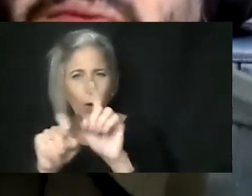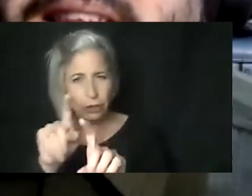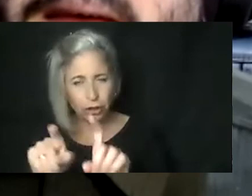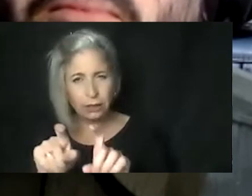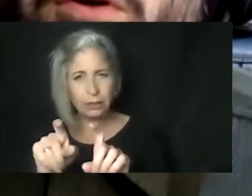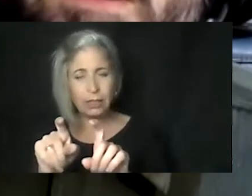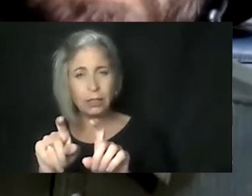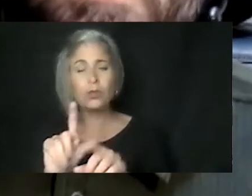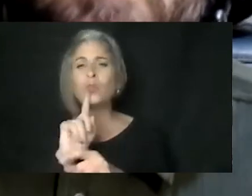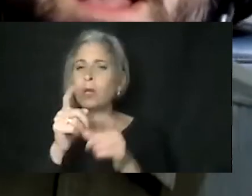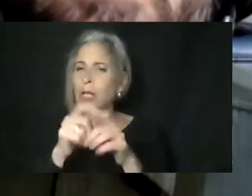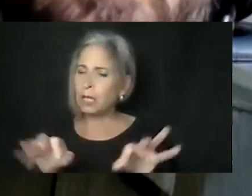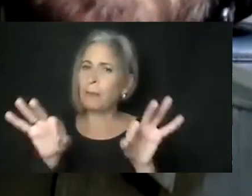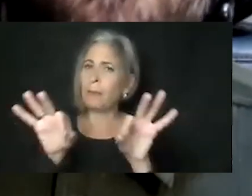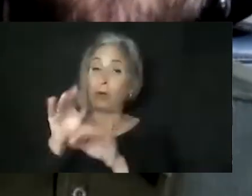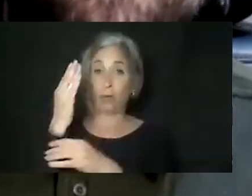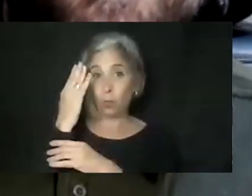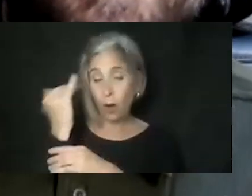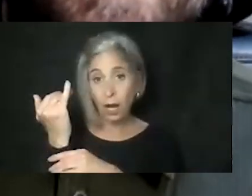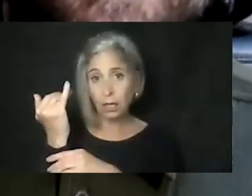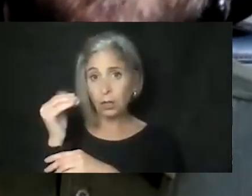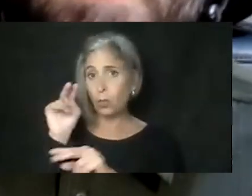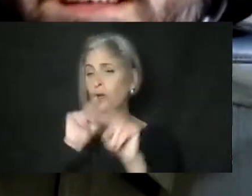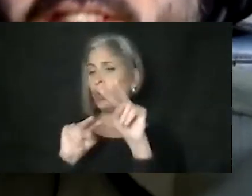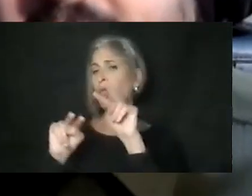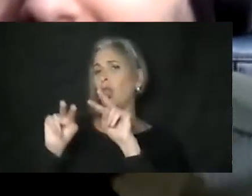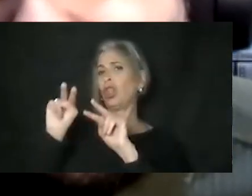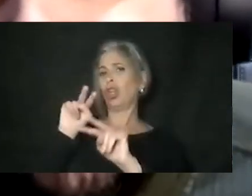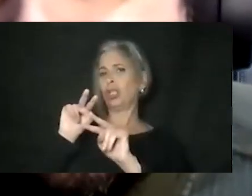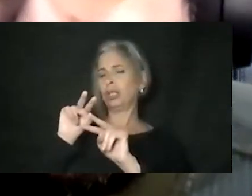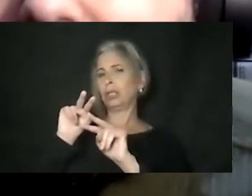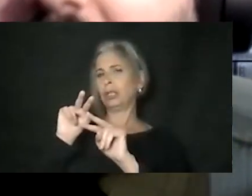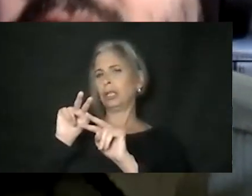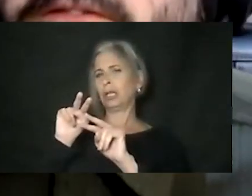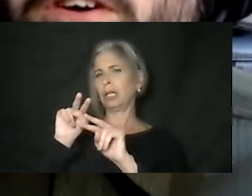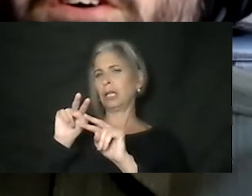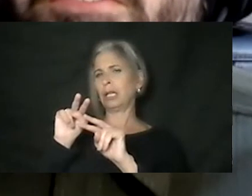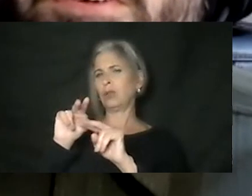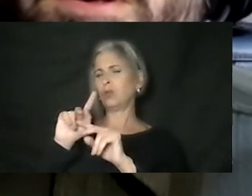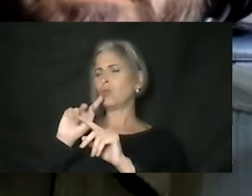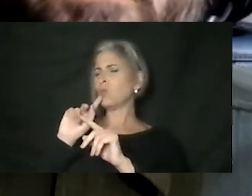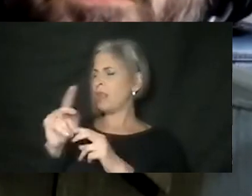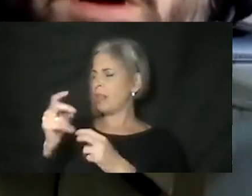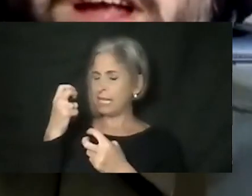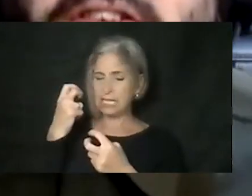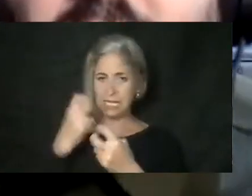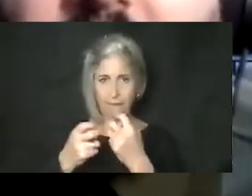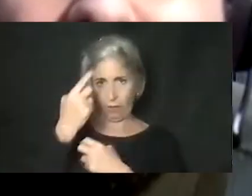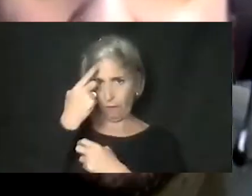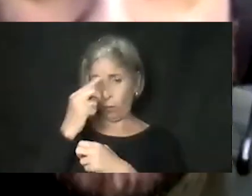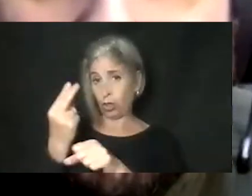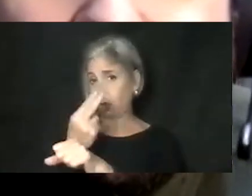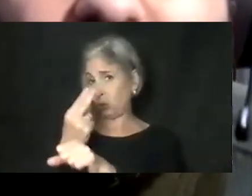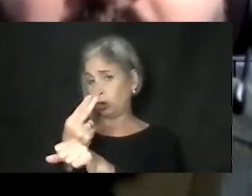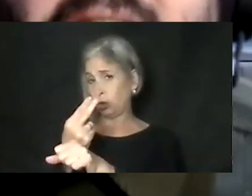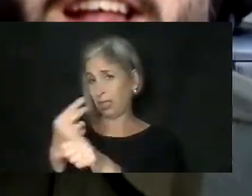was really important, because when you sort of looked at SUS, it was very difficult for a user of